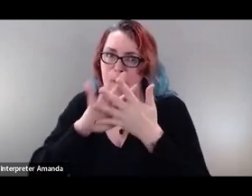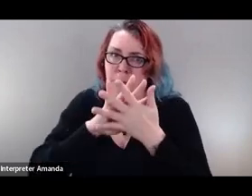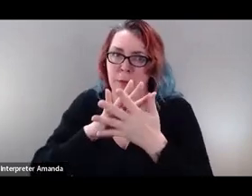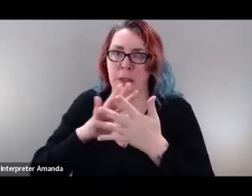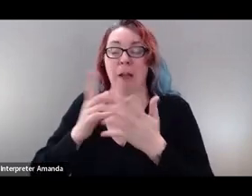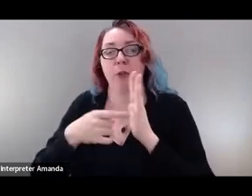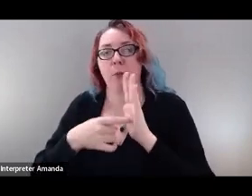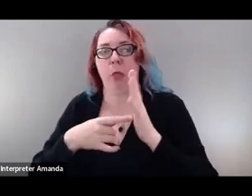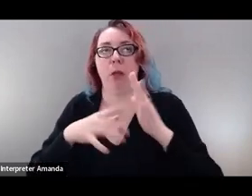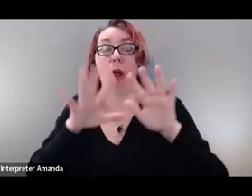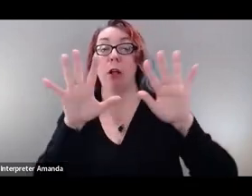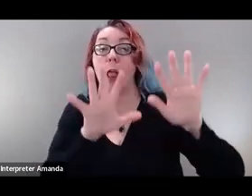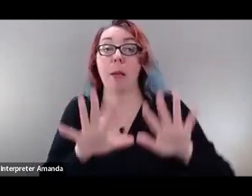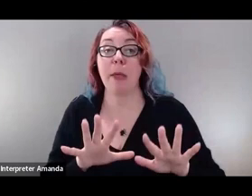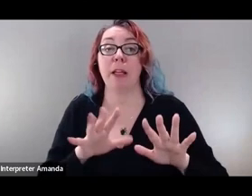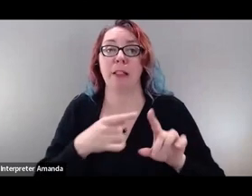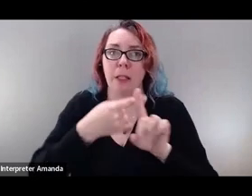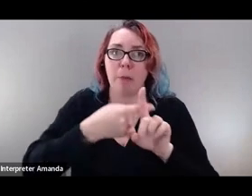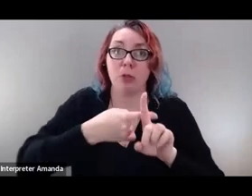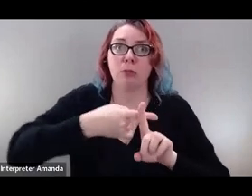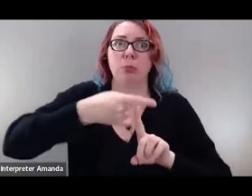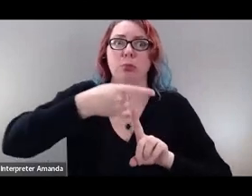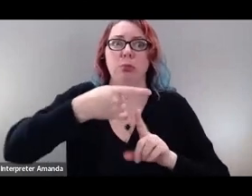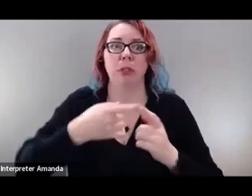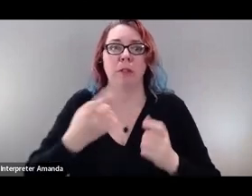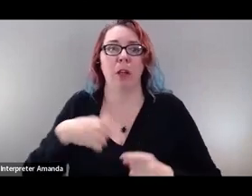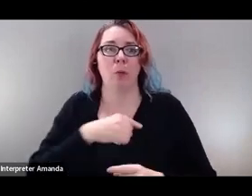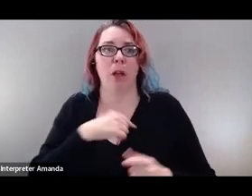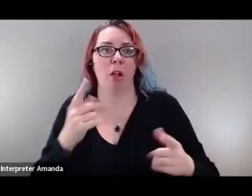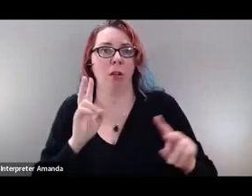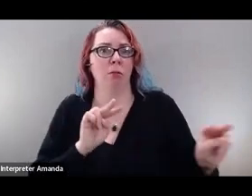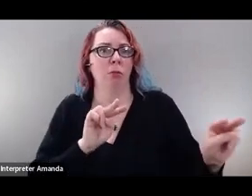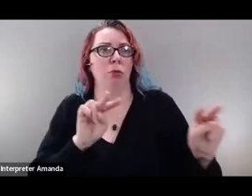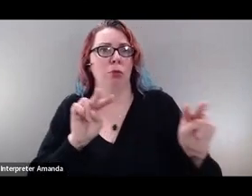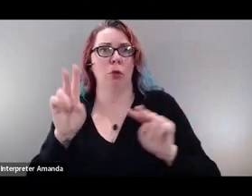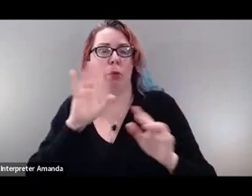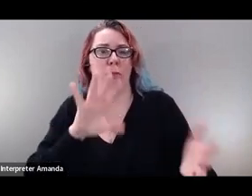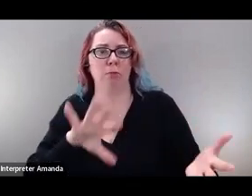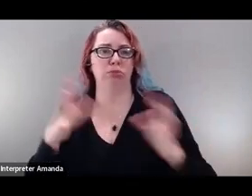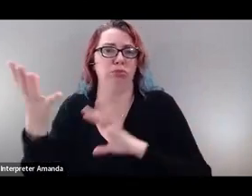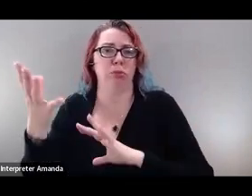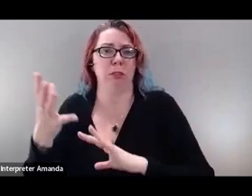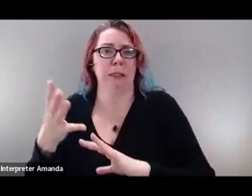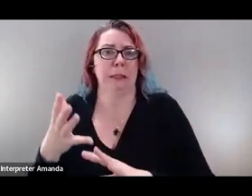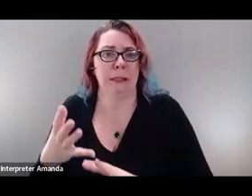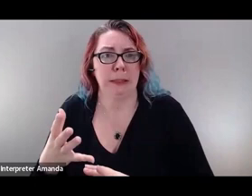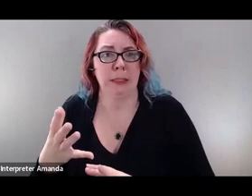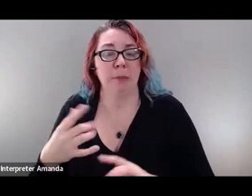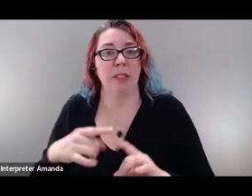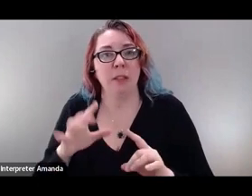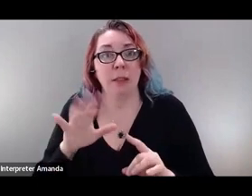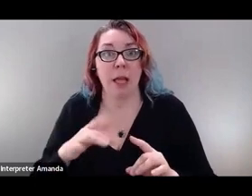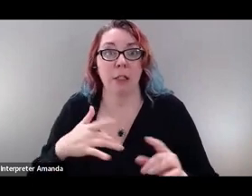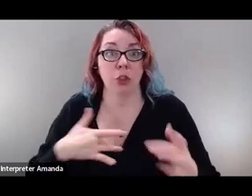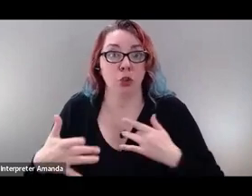climate, and that's not really helpful or fosters you know, a good, you know, us feeling good in any way. So